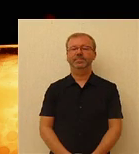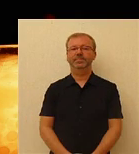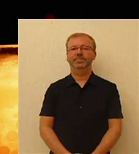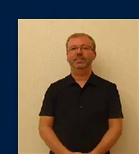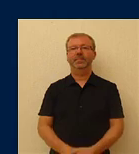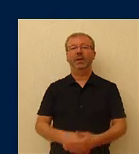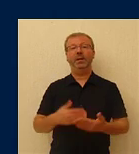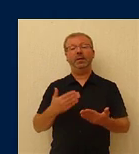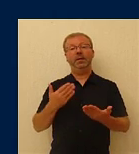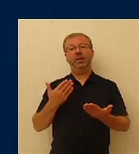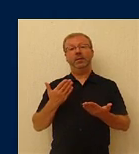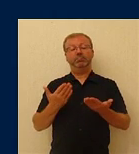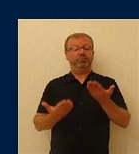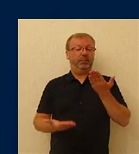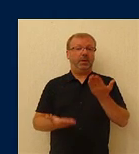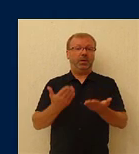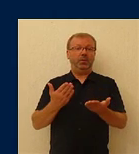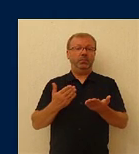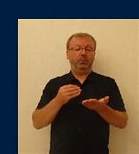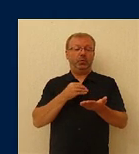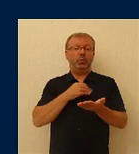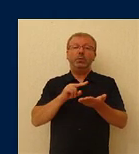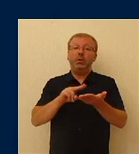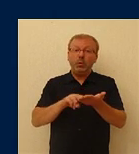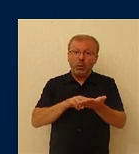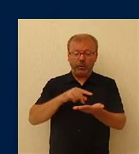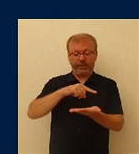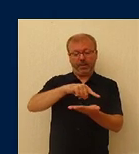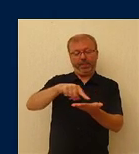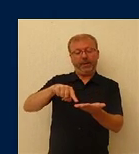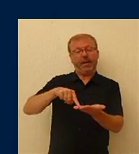How to use the labyrinth.